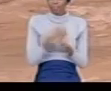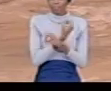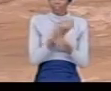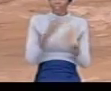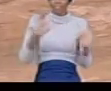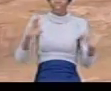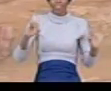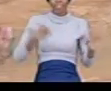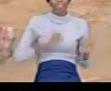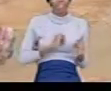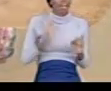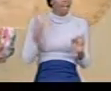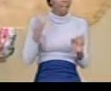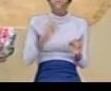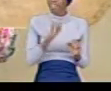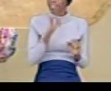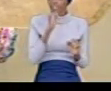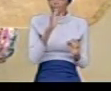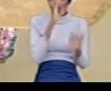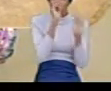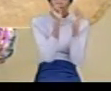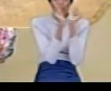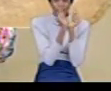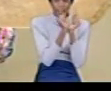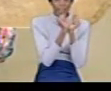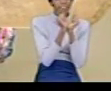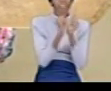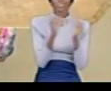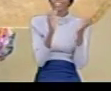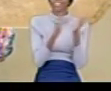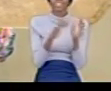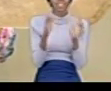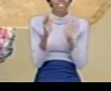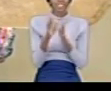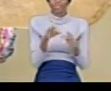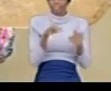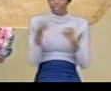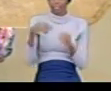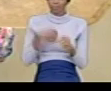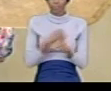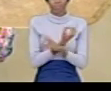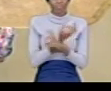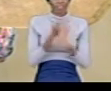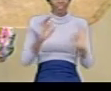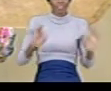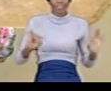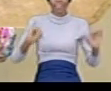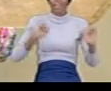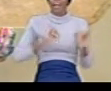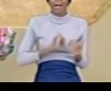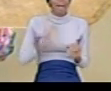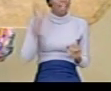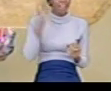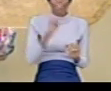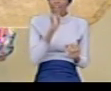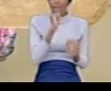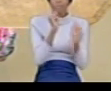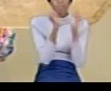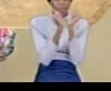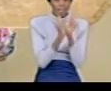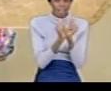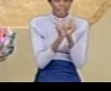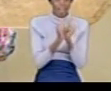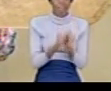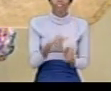sets you free. And you cannot be bound since Jesus sets you free. You cannot